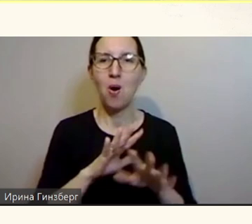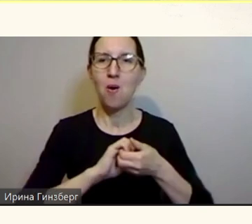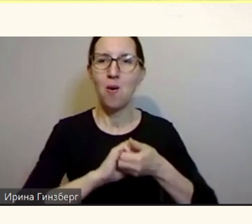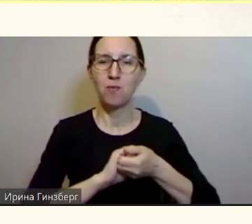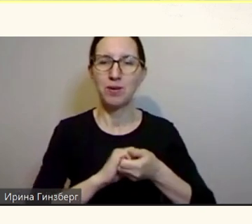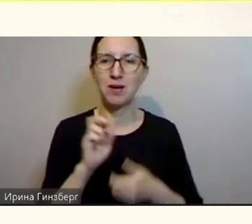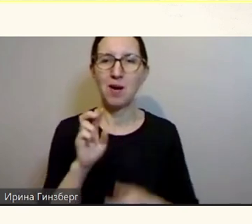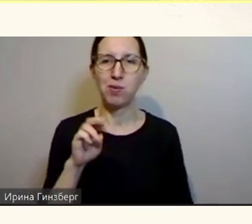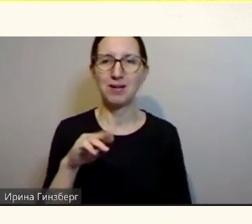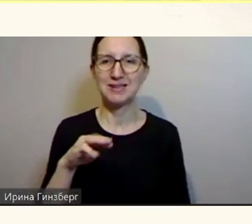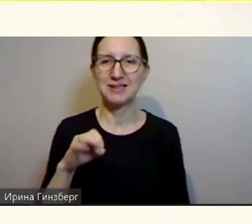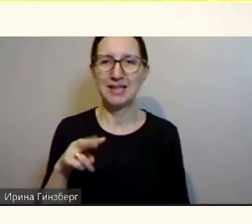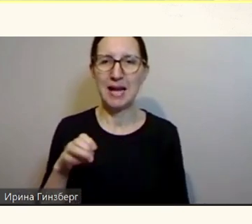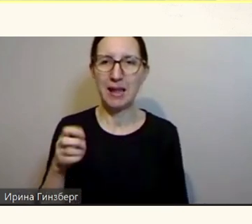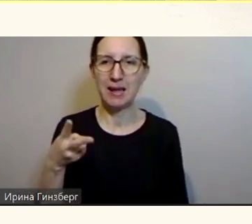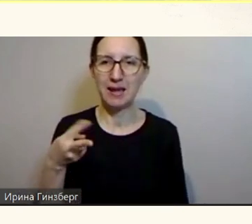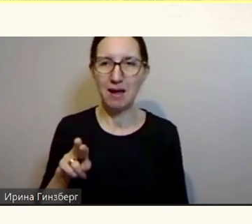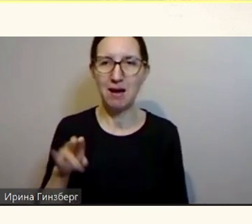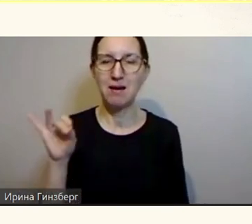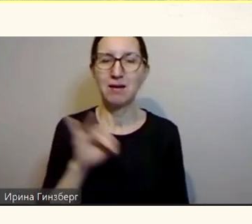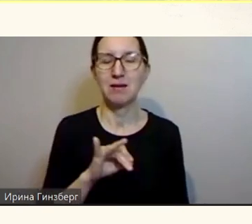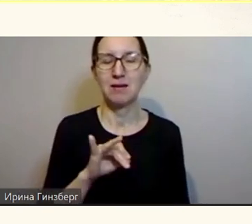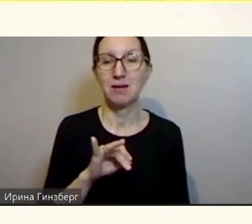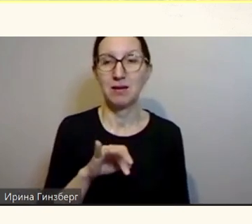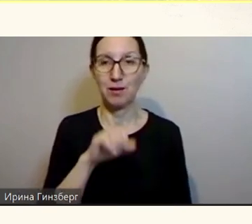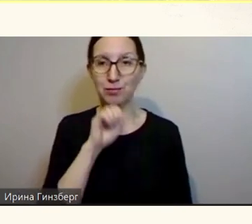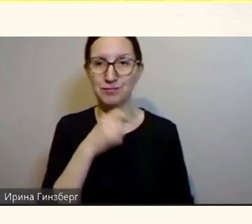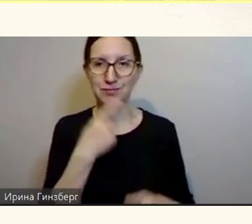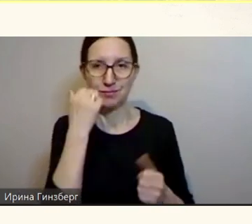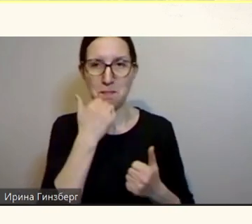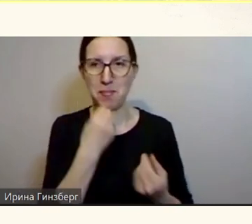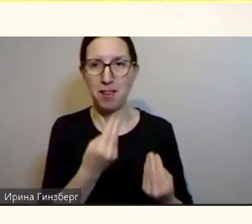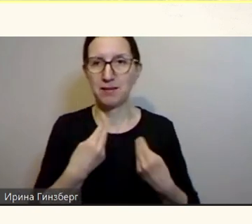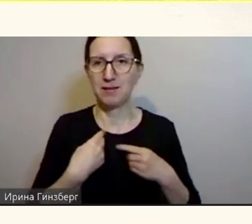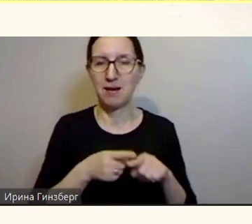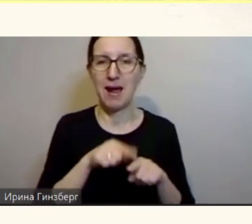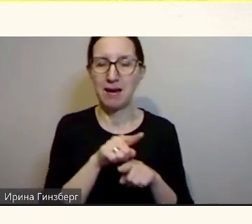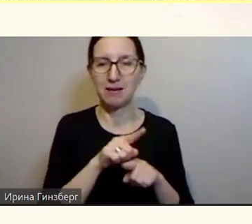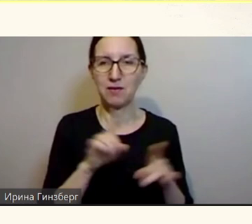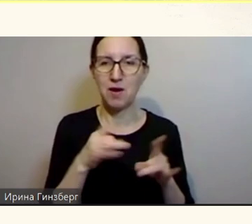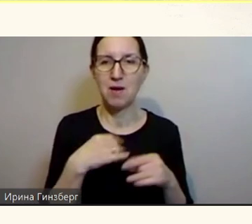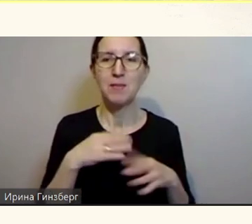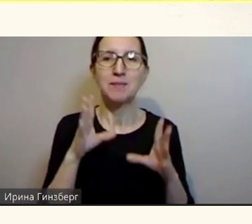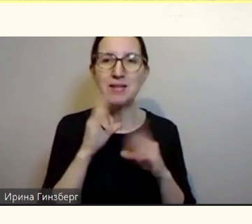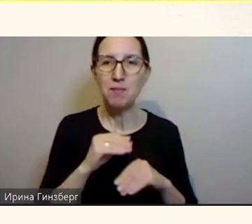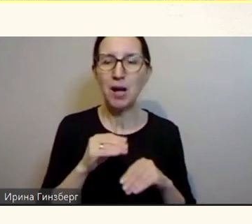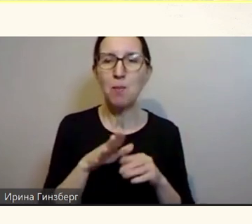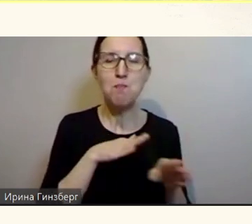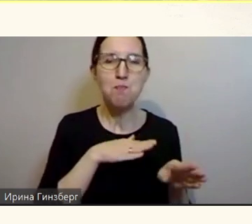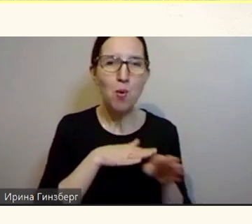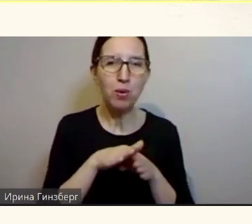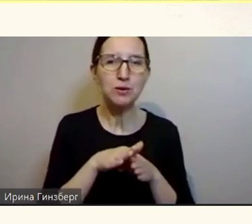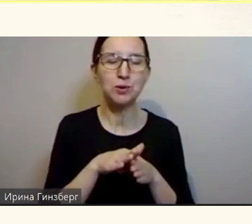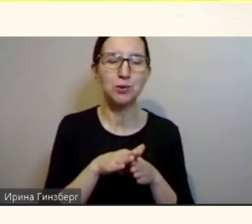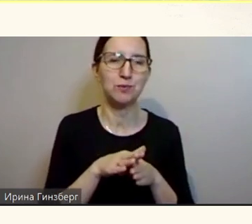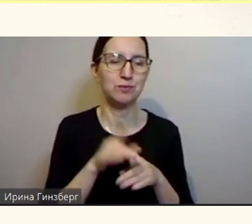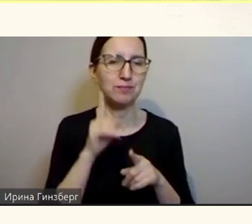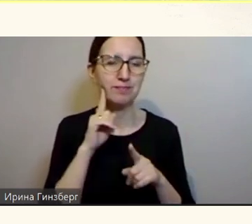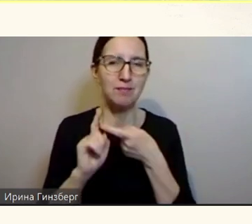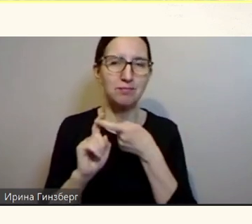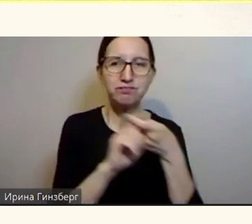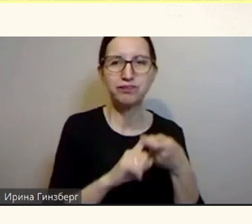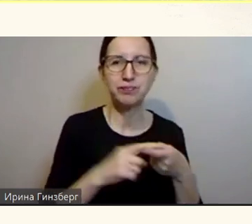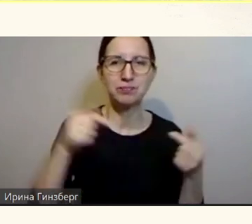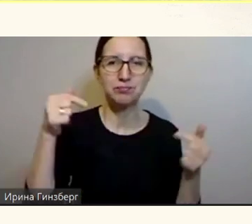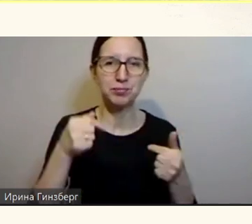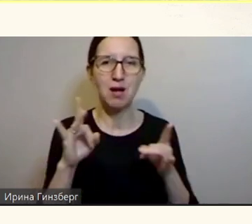and there's a little, you can see a little, the scale of the person below, so you can see how large the screen is. So we were able